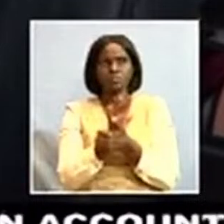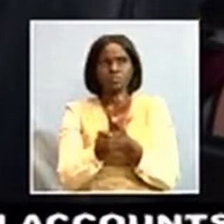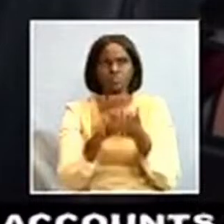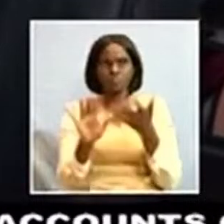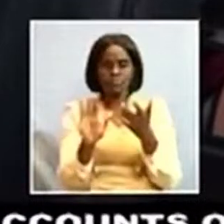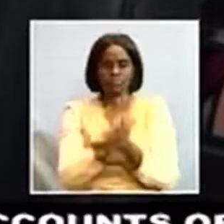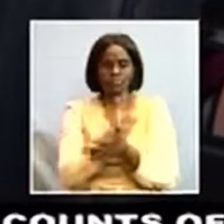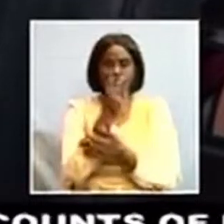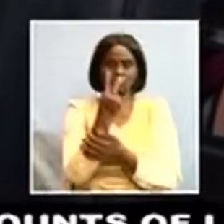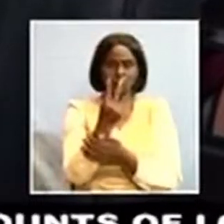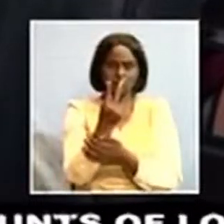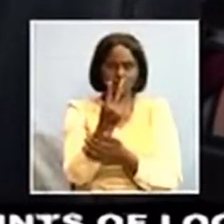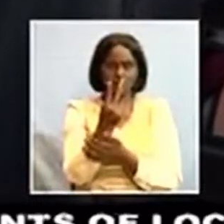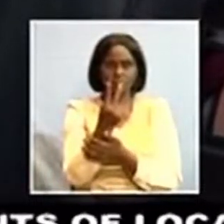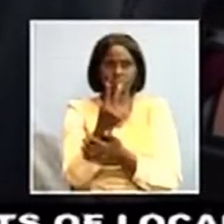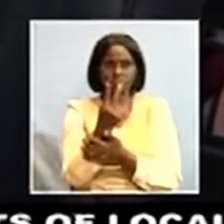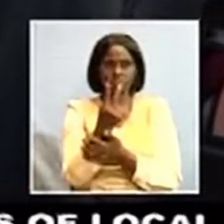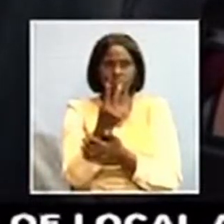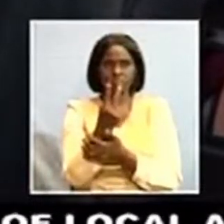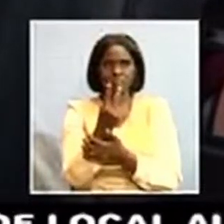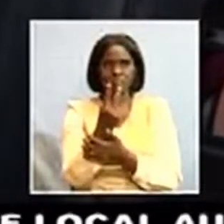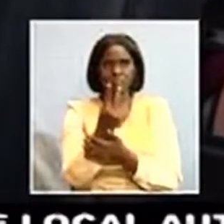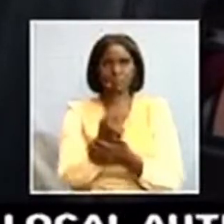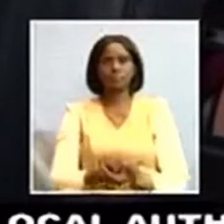page 2?